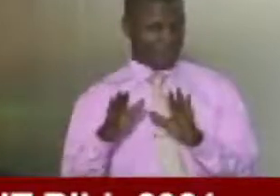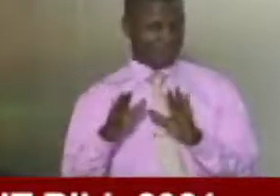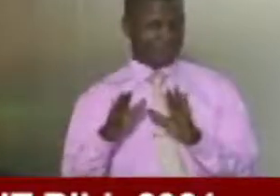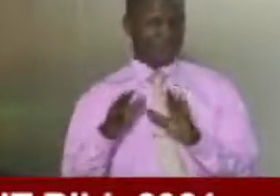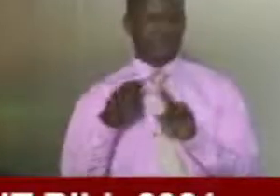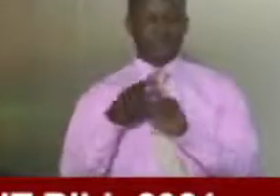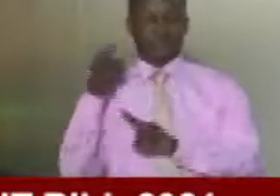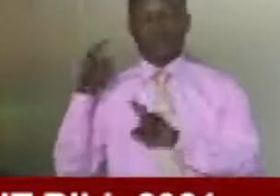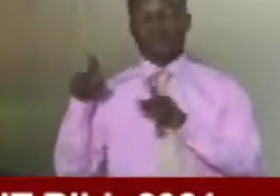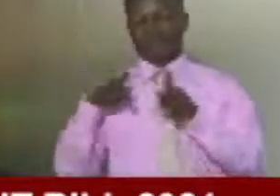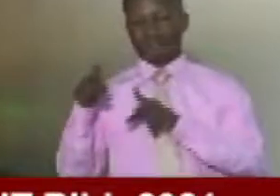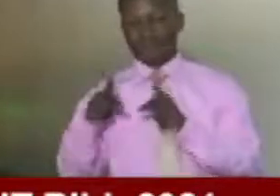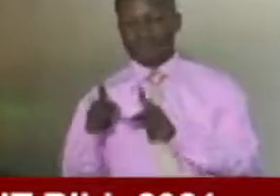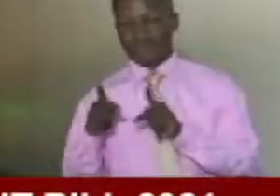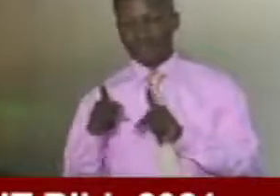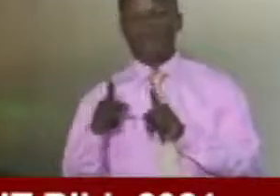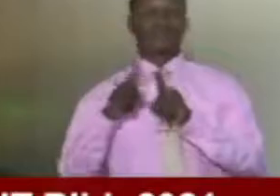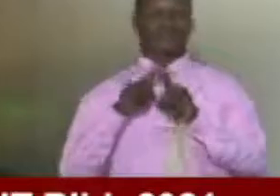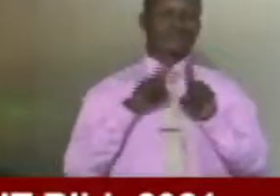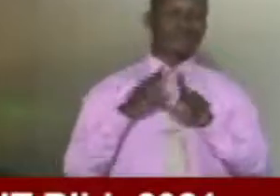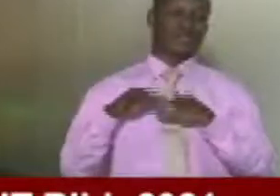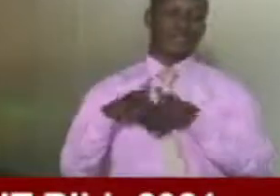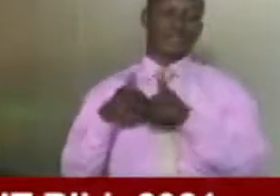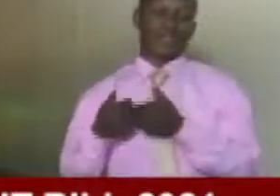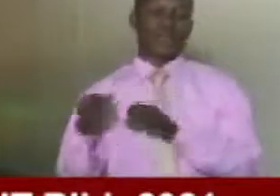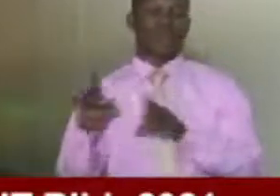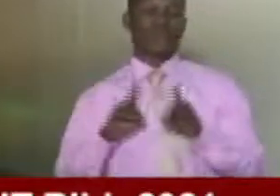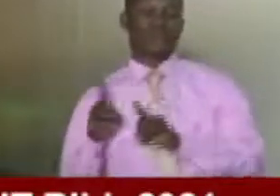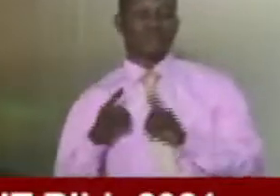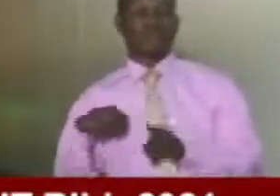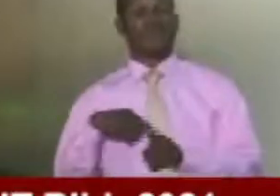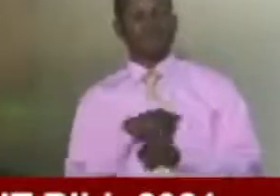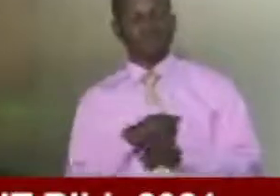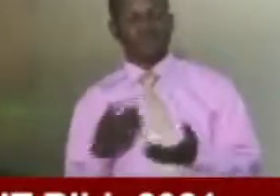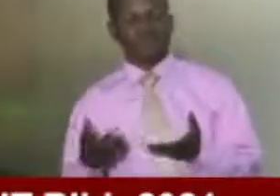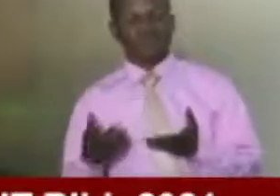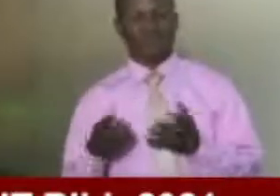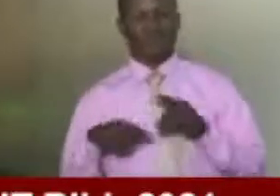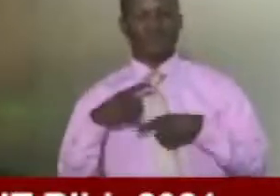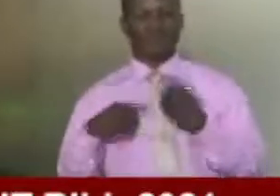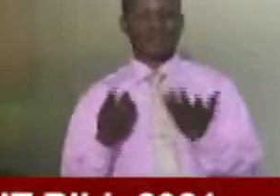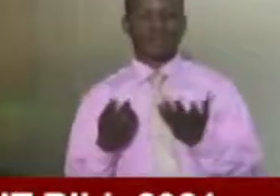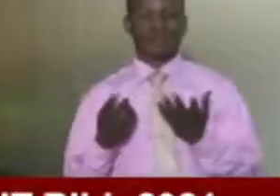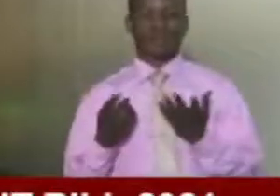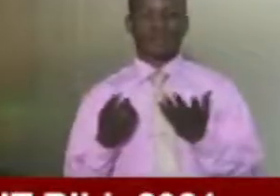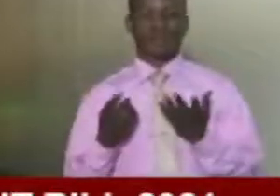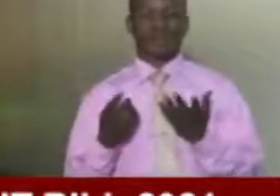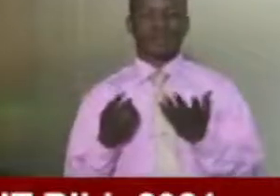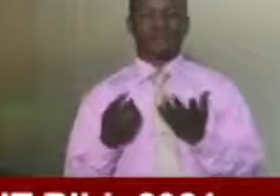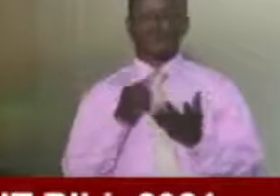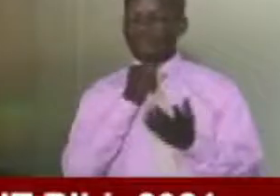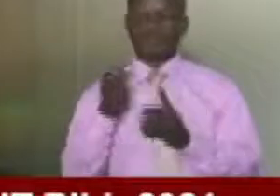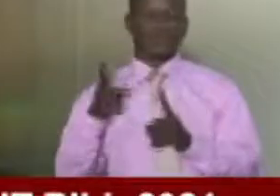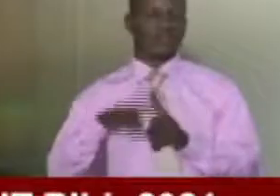contacting the political parties to know how do we feel, how is it going to work. Okay. We are the ones to implement the law at the end of the